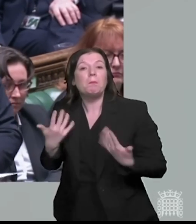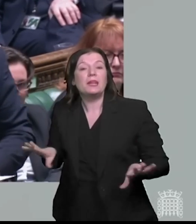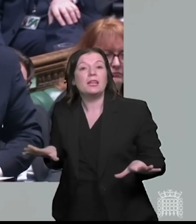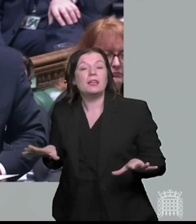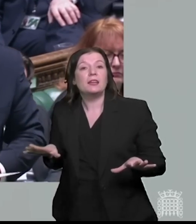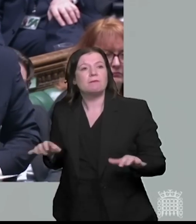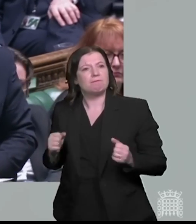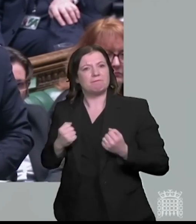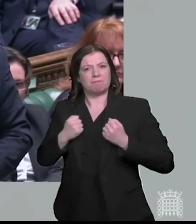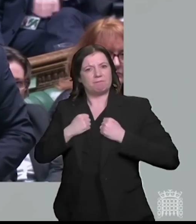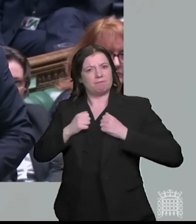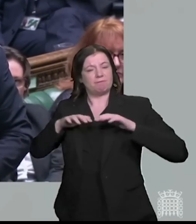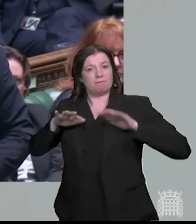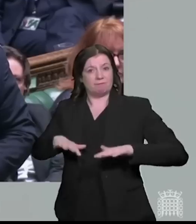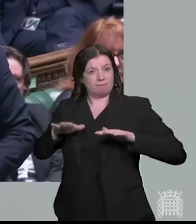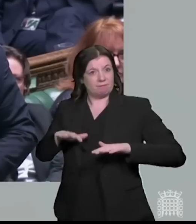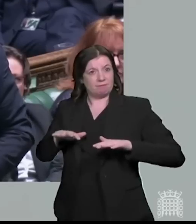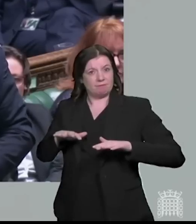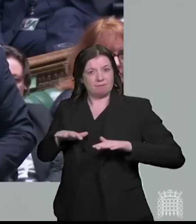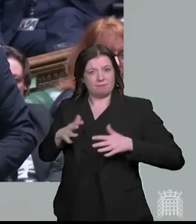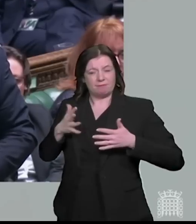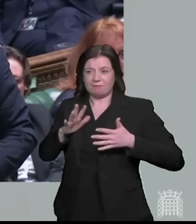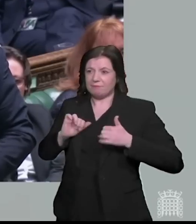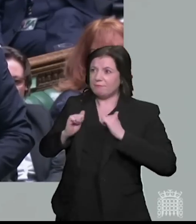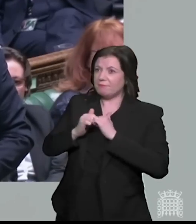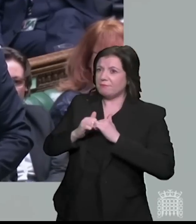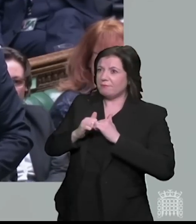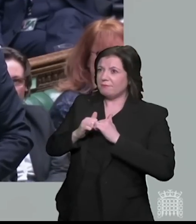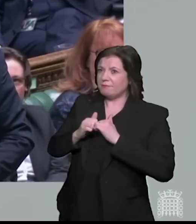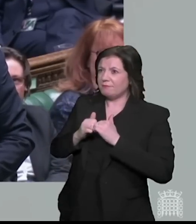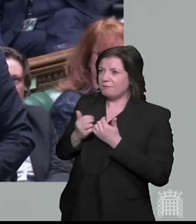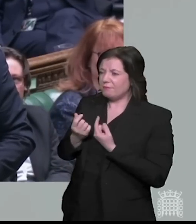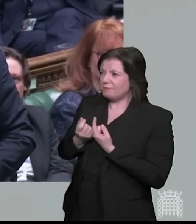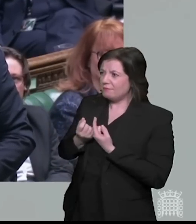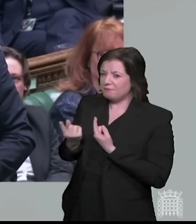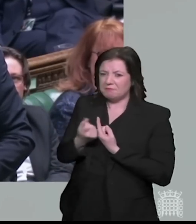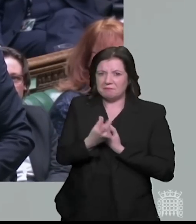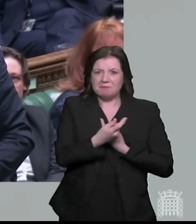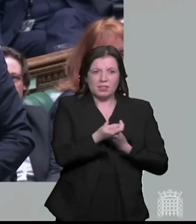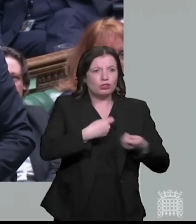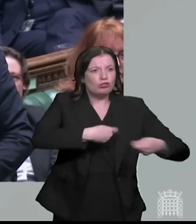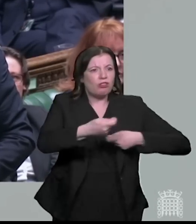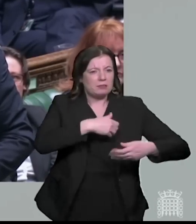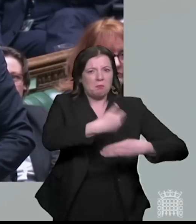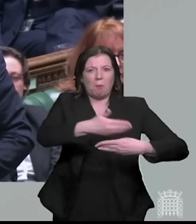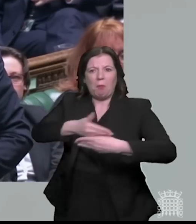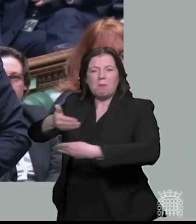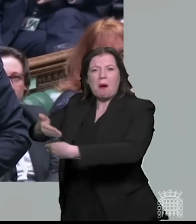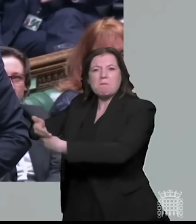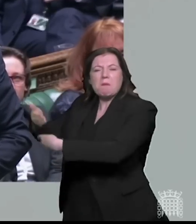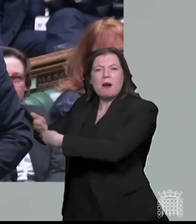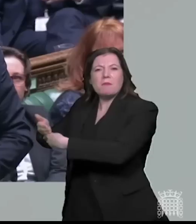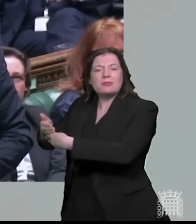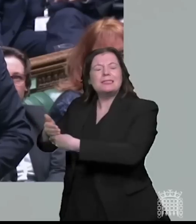A country which unilaterally imposed trade barriers with its nearest neighbours. And a country, the only one